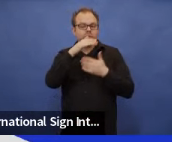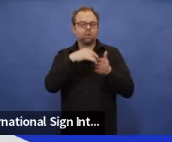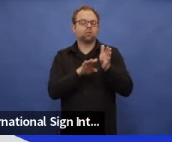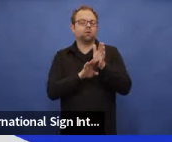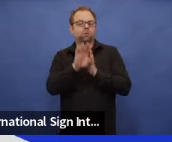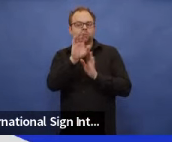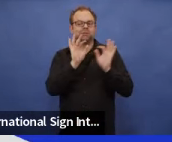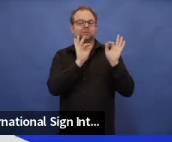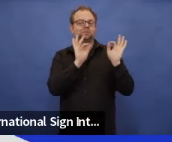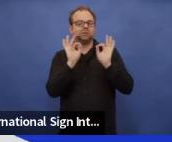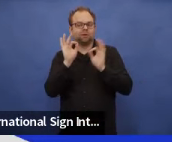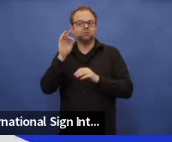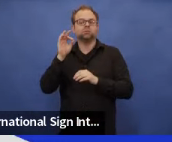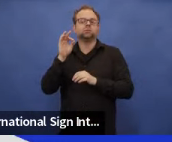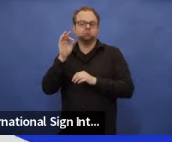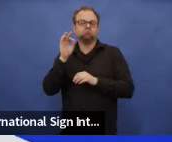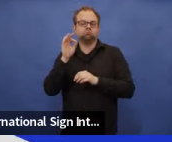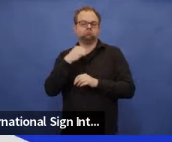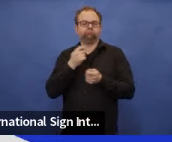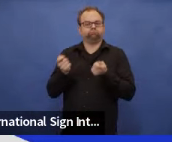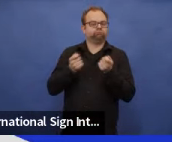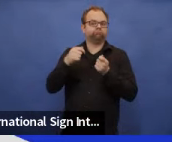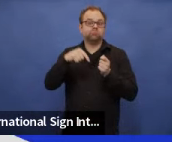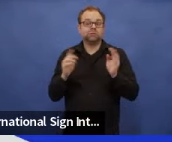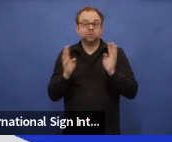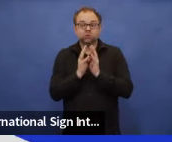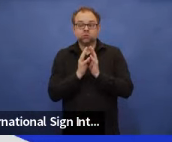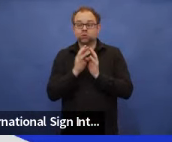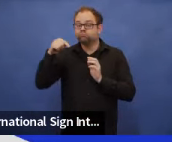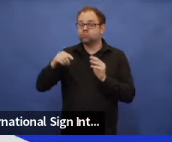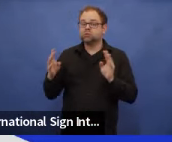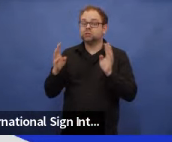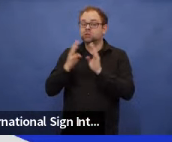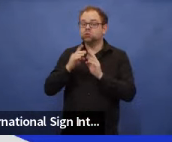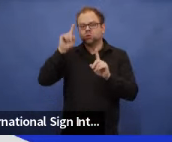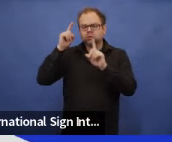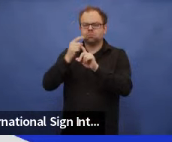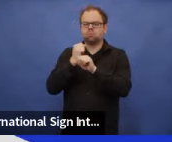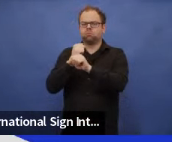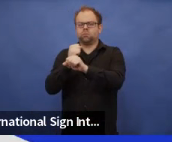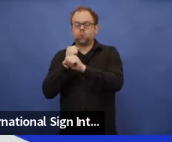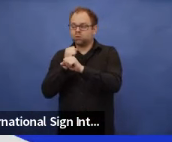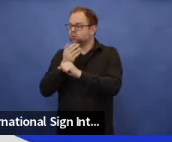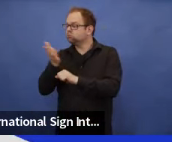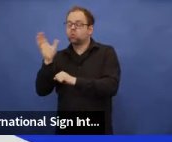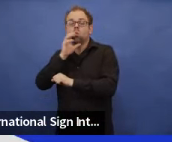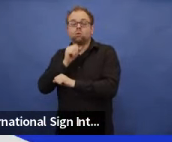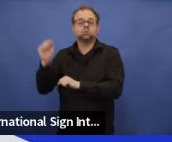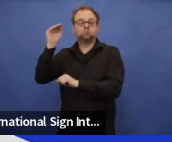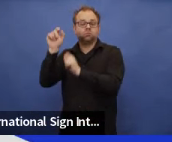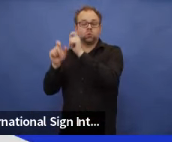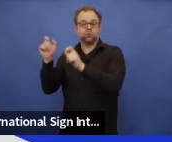For those of you who've already joined us yesterday, you've been able to follow really interesting discussions